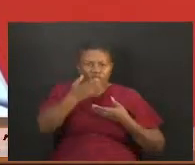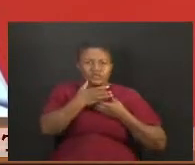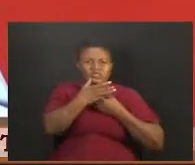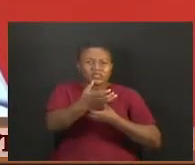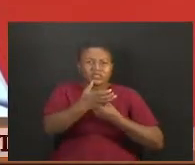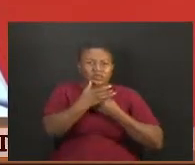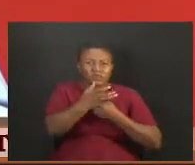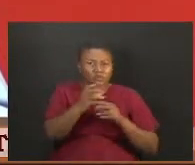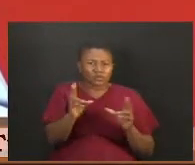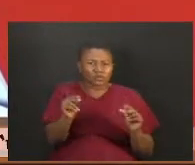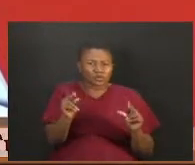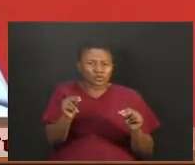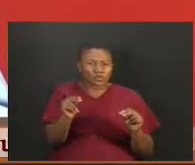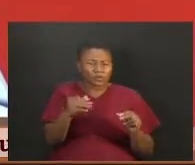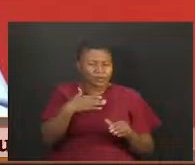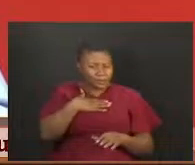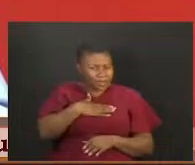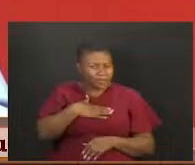Please.